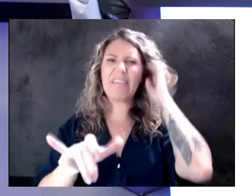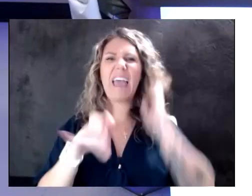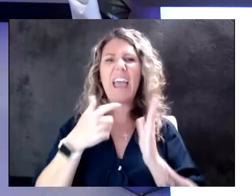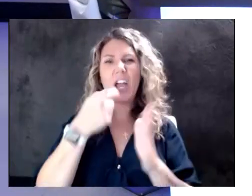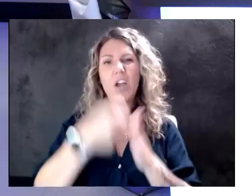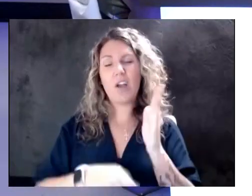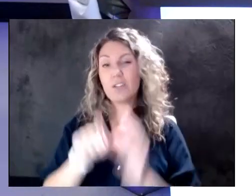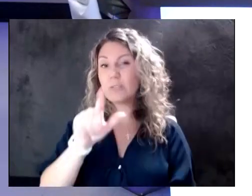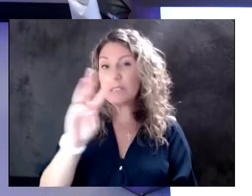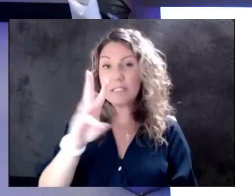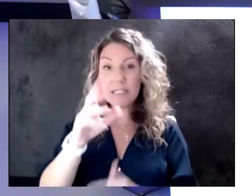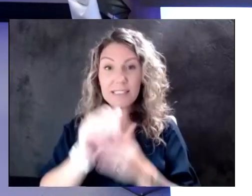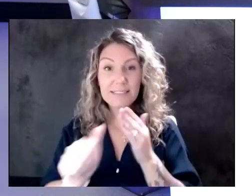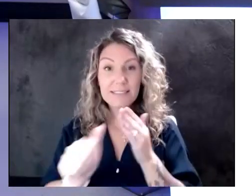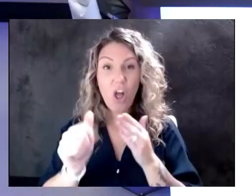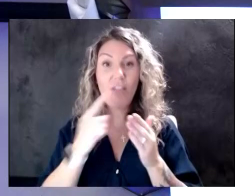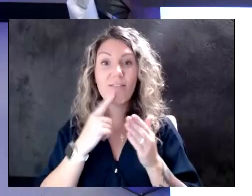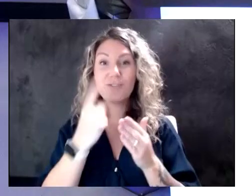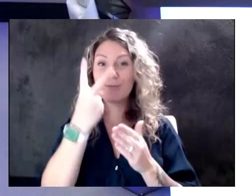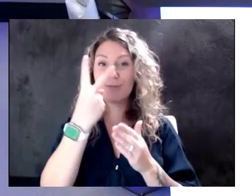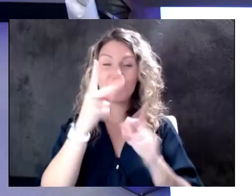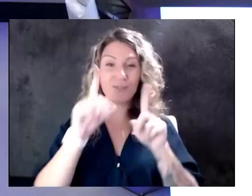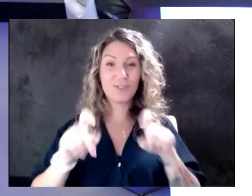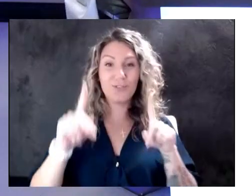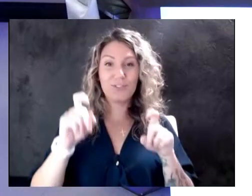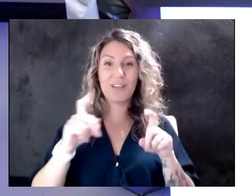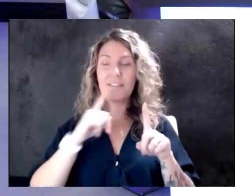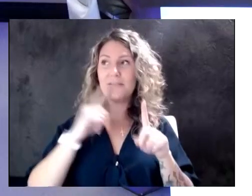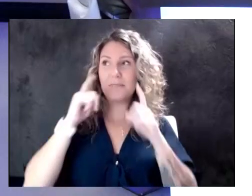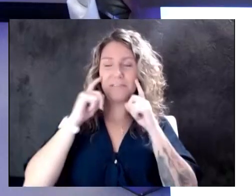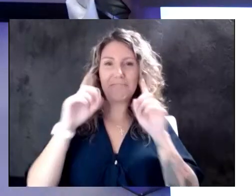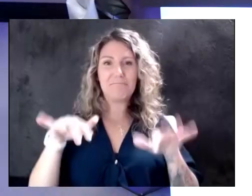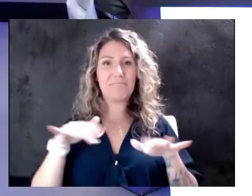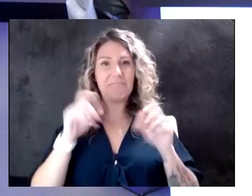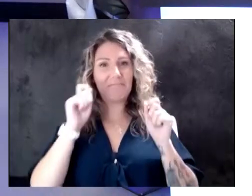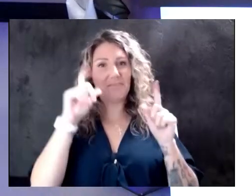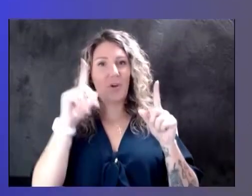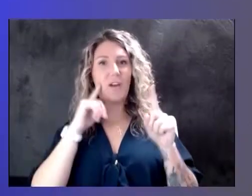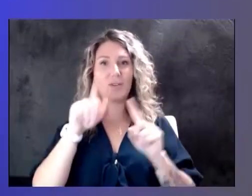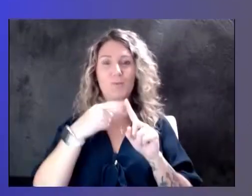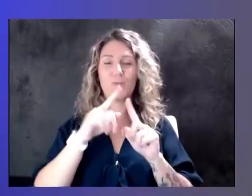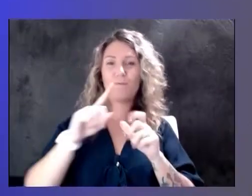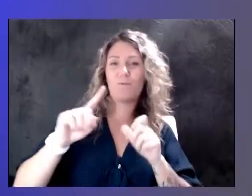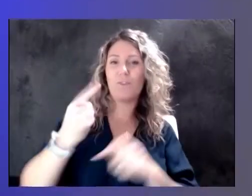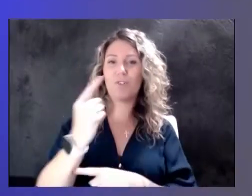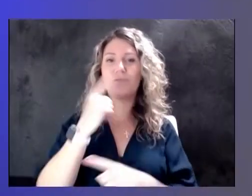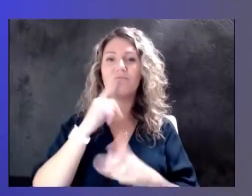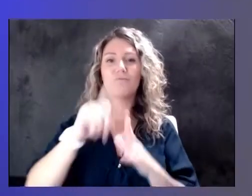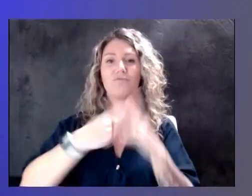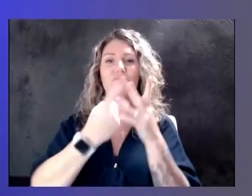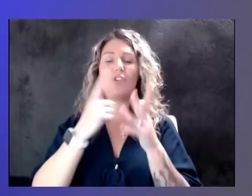$26 for 2 tests. I was a little surprised by that. I think when we first started talking about these, they were hoping they would come in at a price point